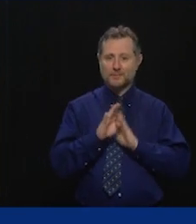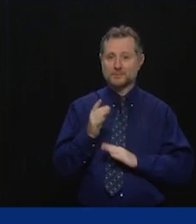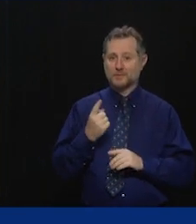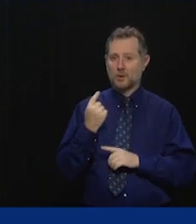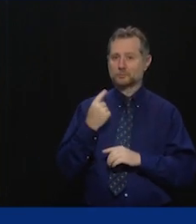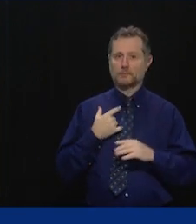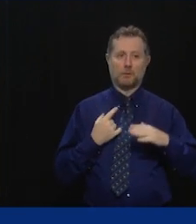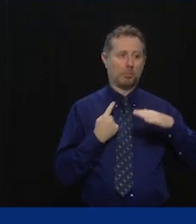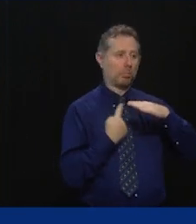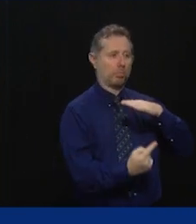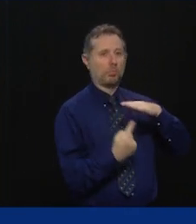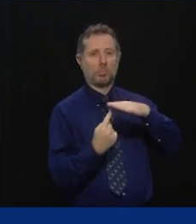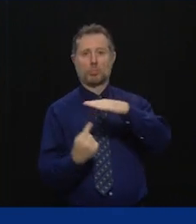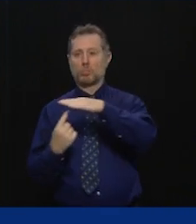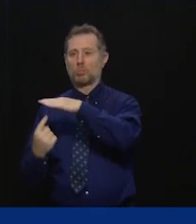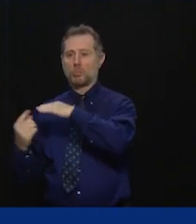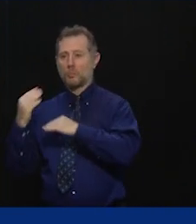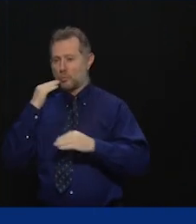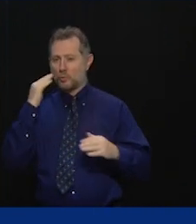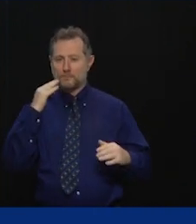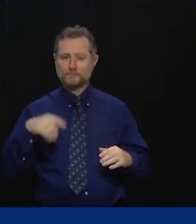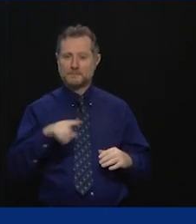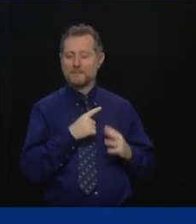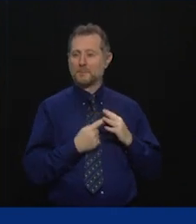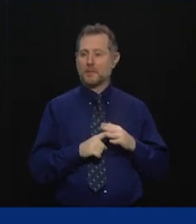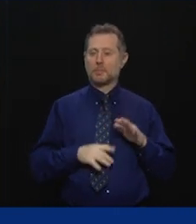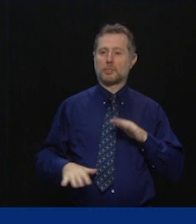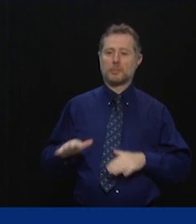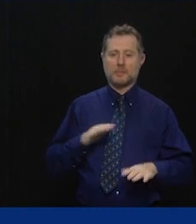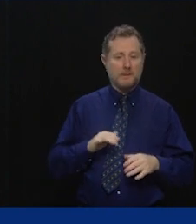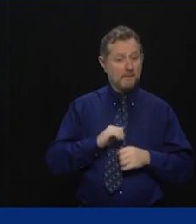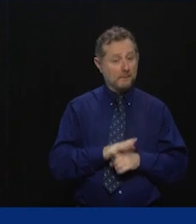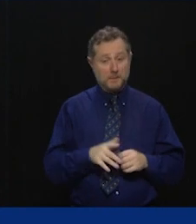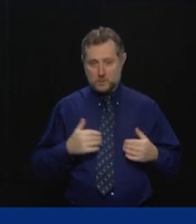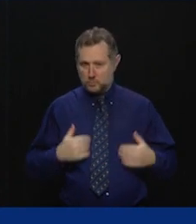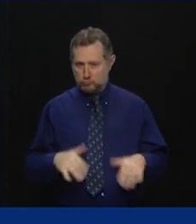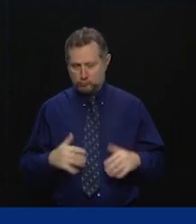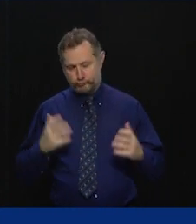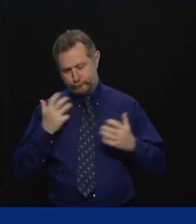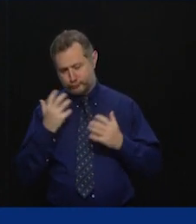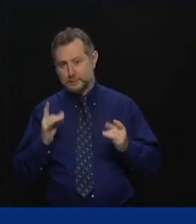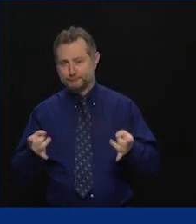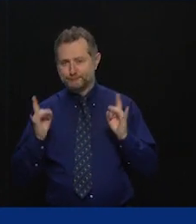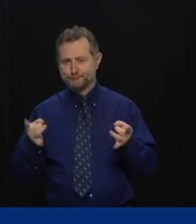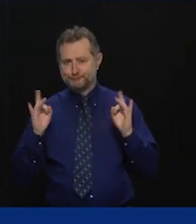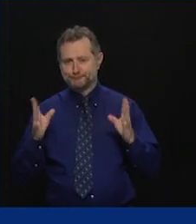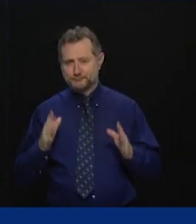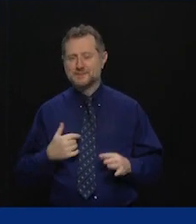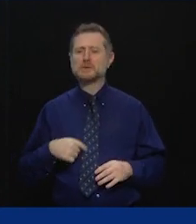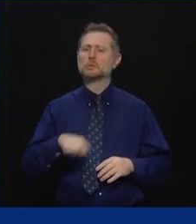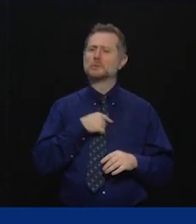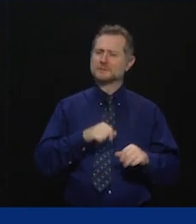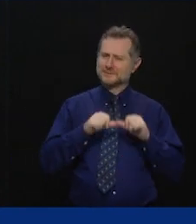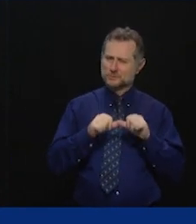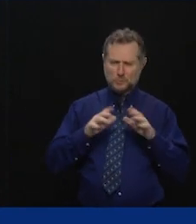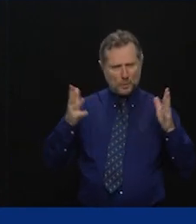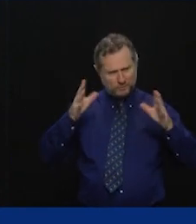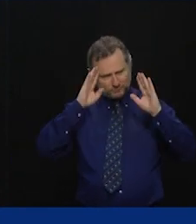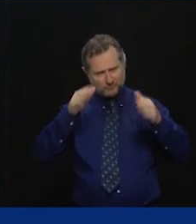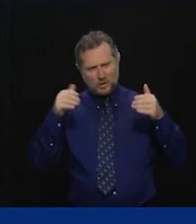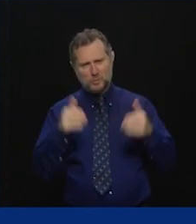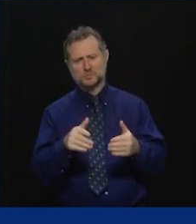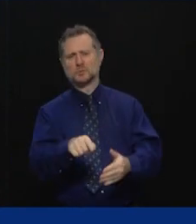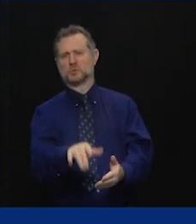normalcy during the early months, or first year and a half of this pandemic. So we're going to continue focusing on that. We're